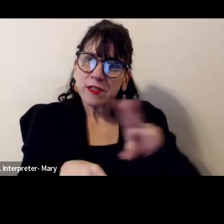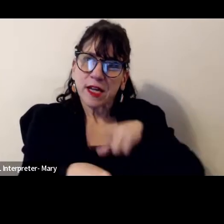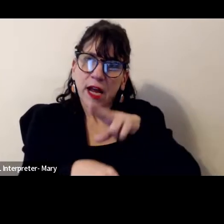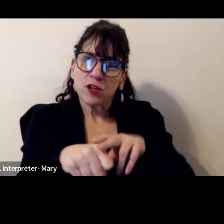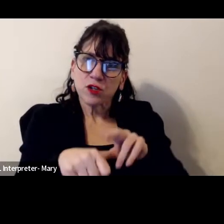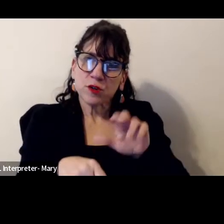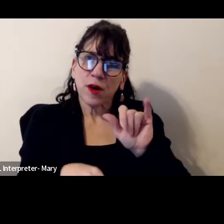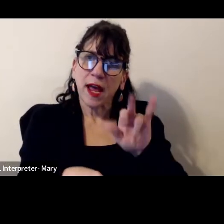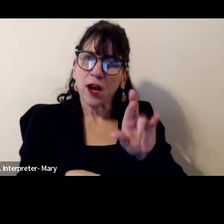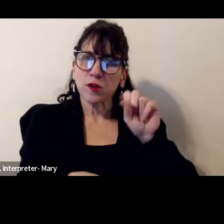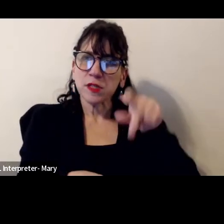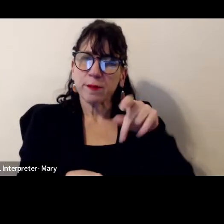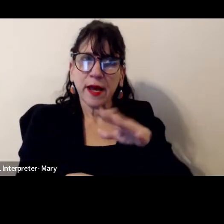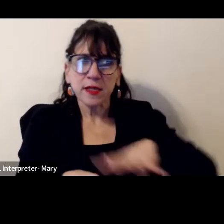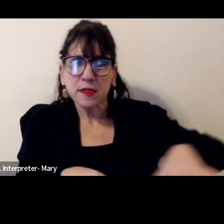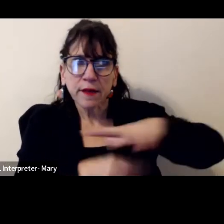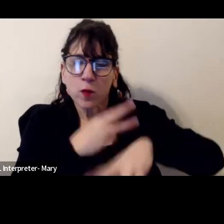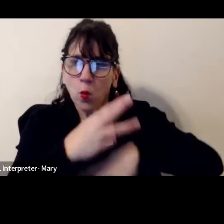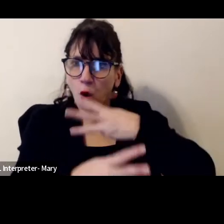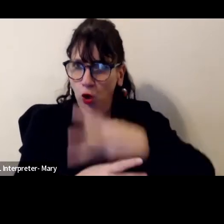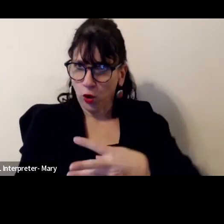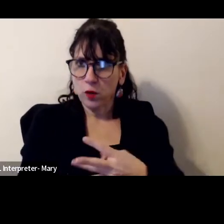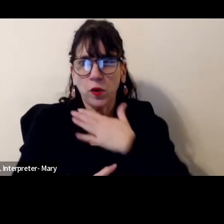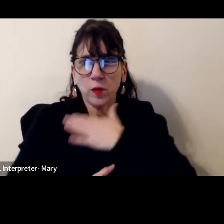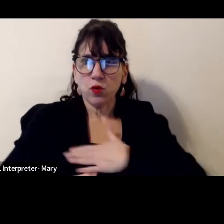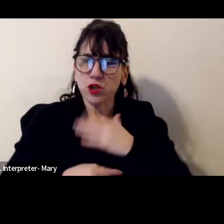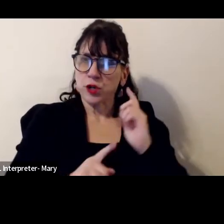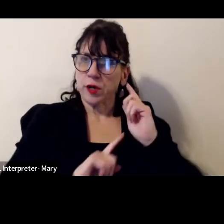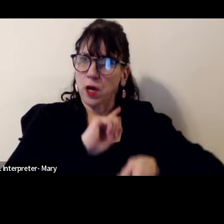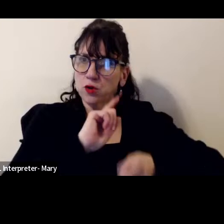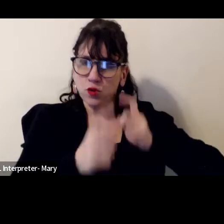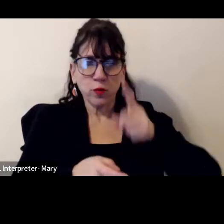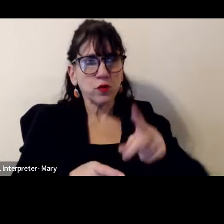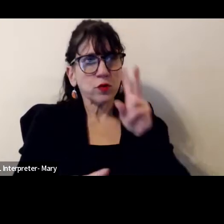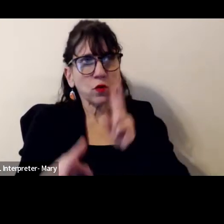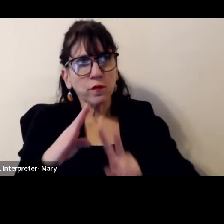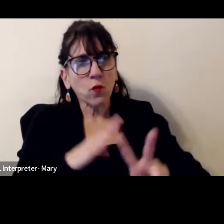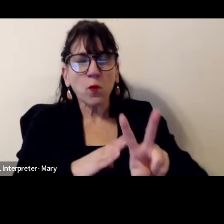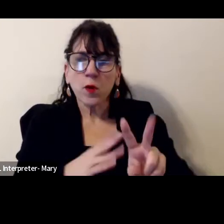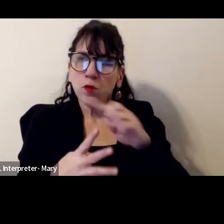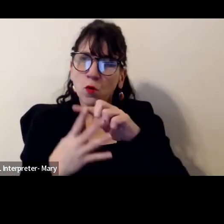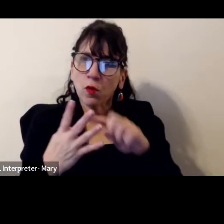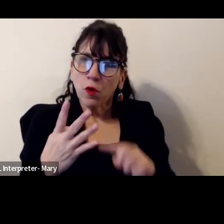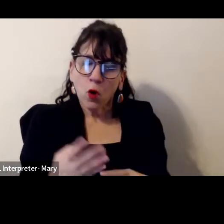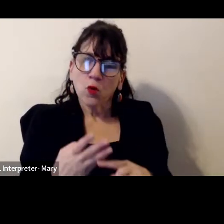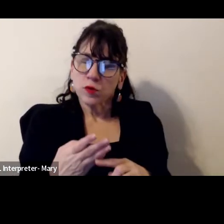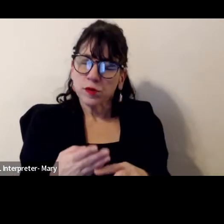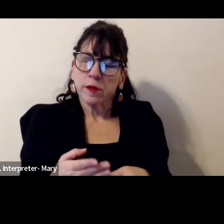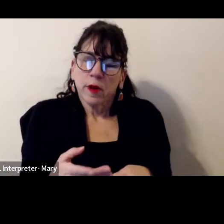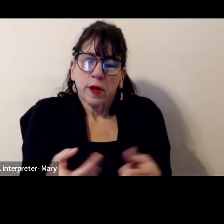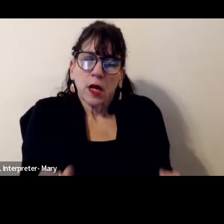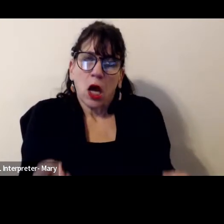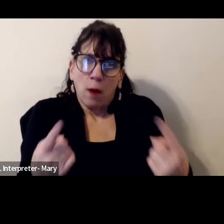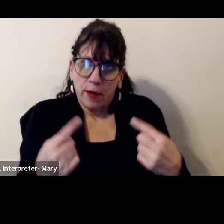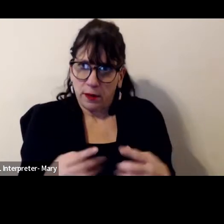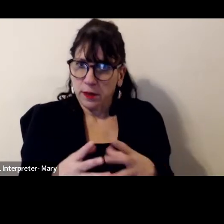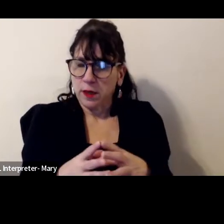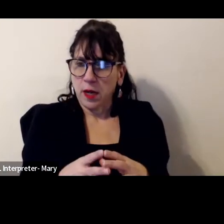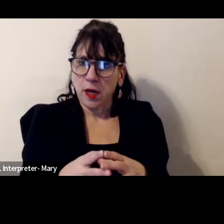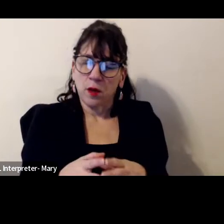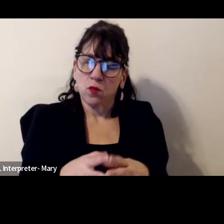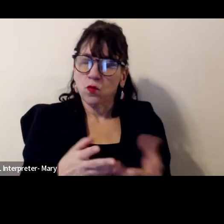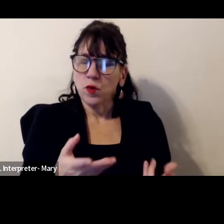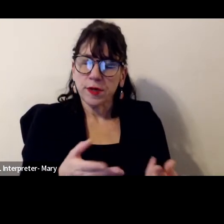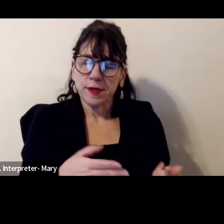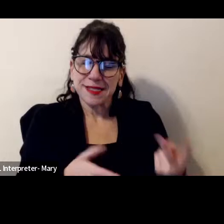airspace in the world. So we appreciate all the contributions and look forward to those that are coming before us, and we stand on the shoulders